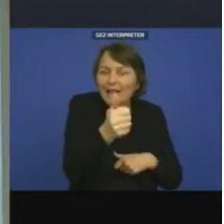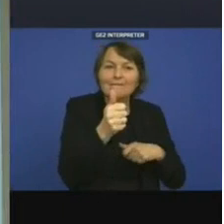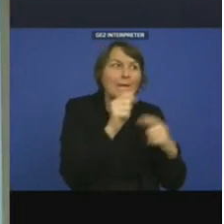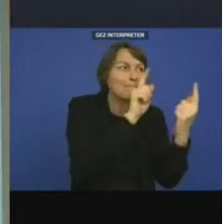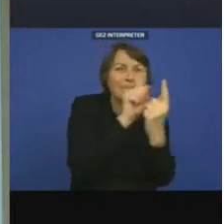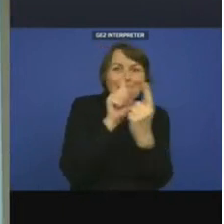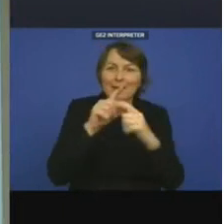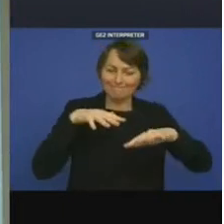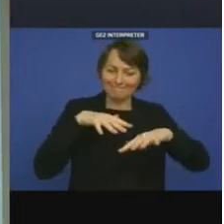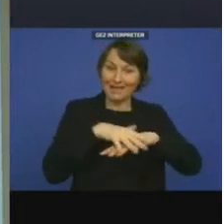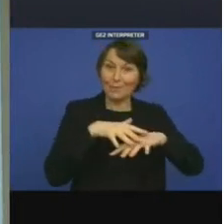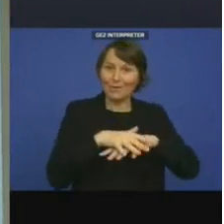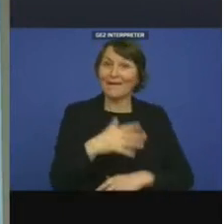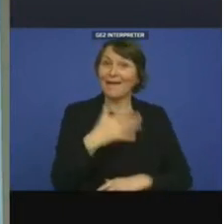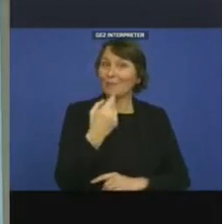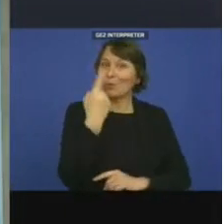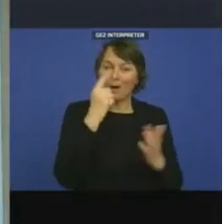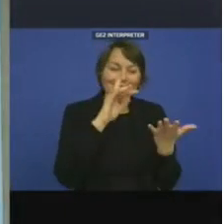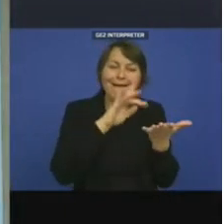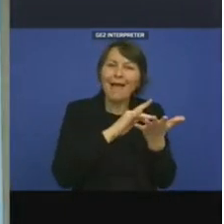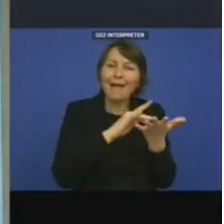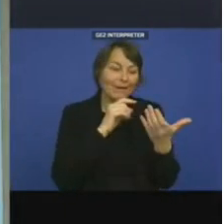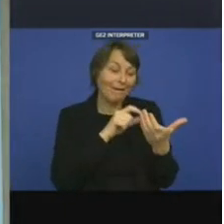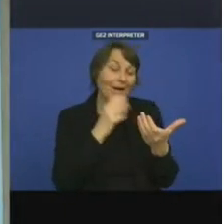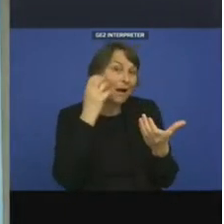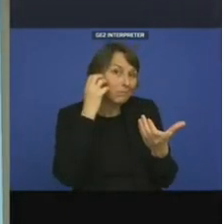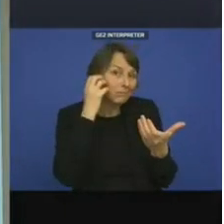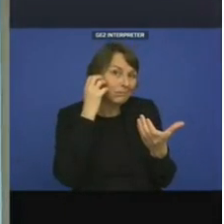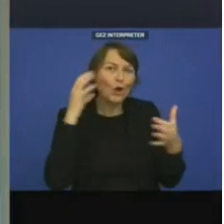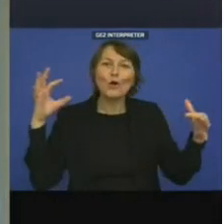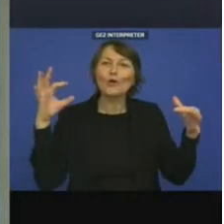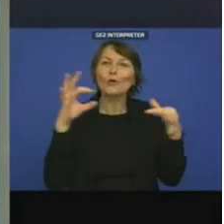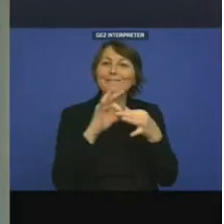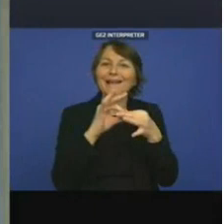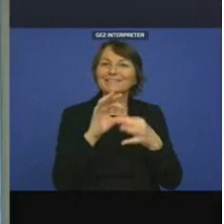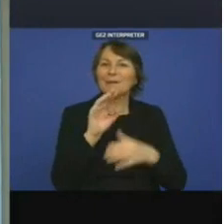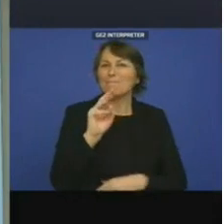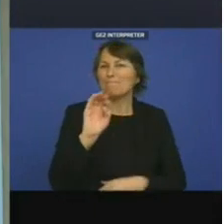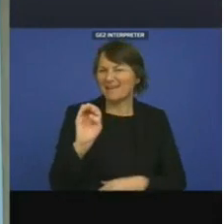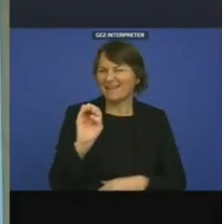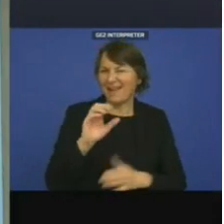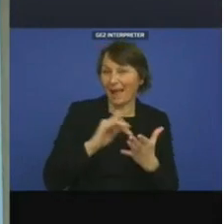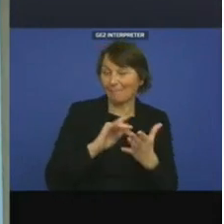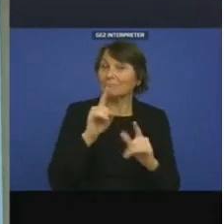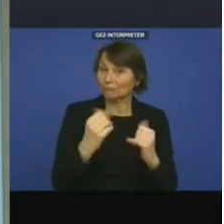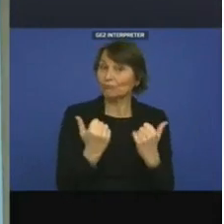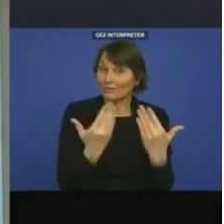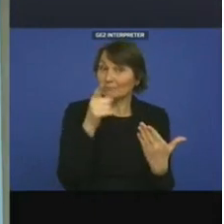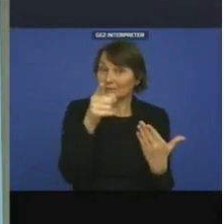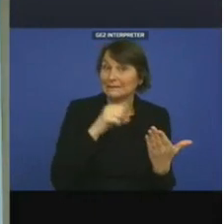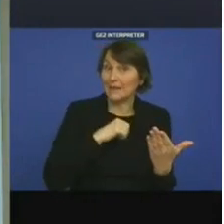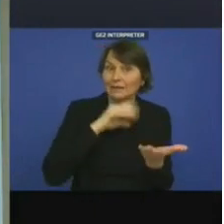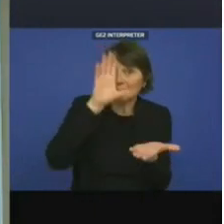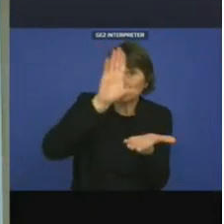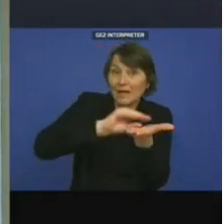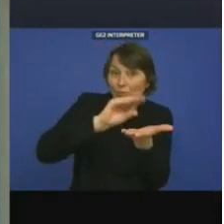app, tailor-made in the last year's Info Days, that some of you know already, is made available again this year. Its